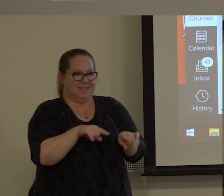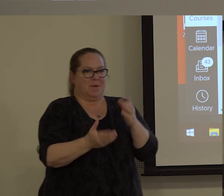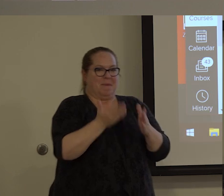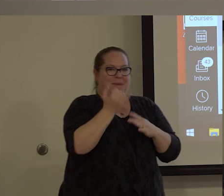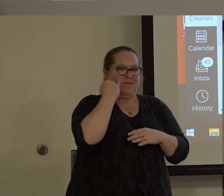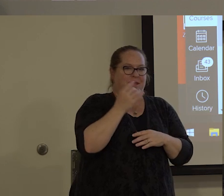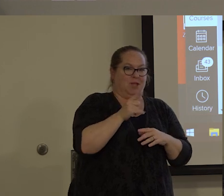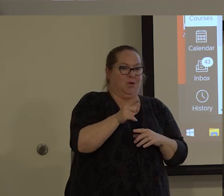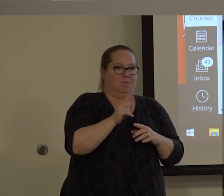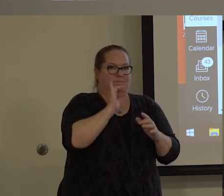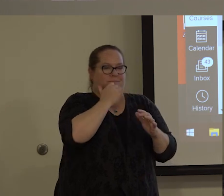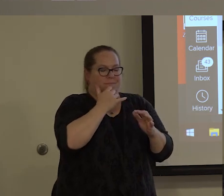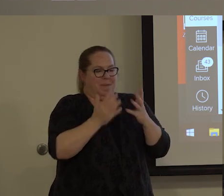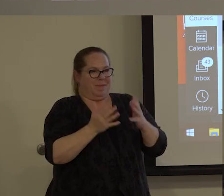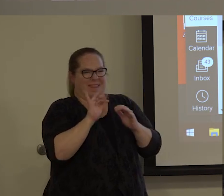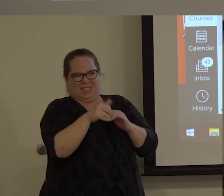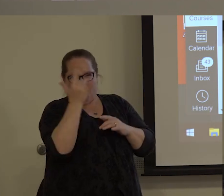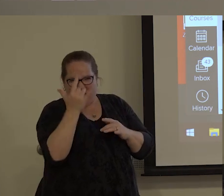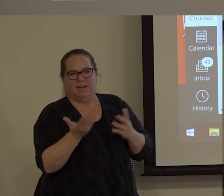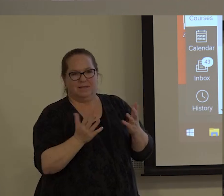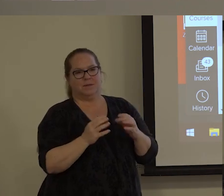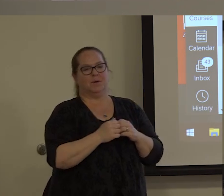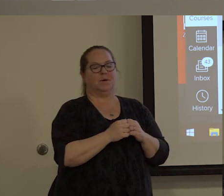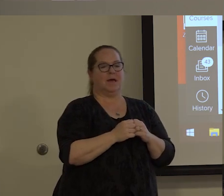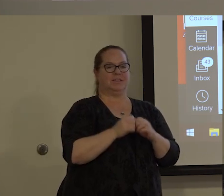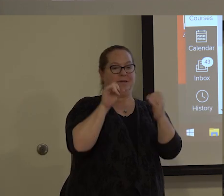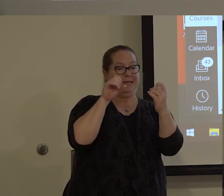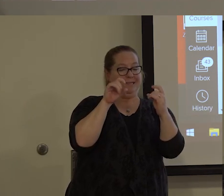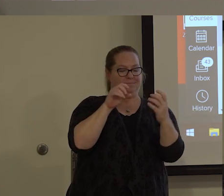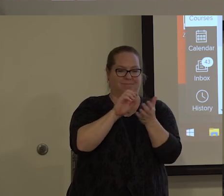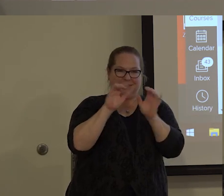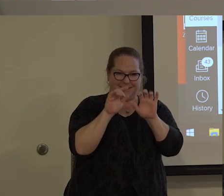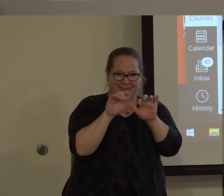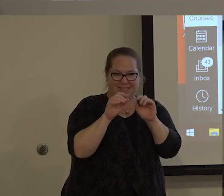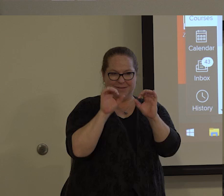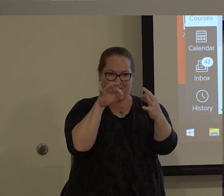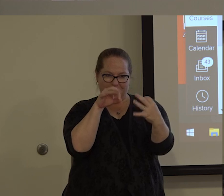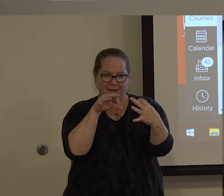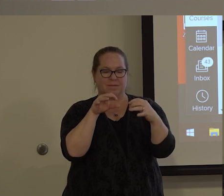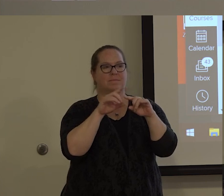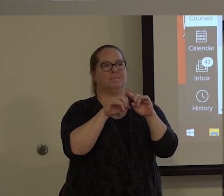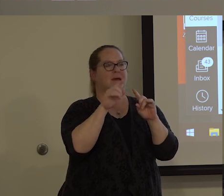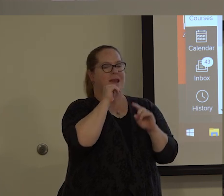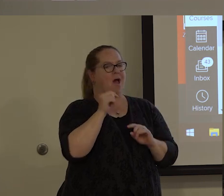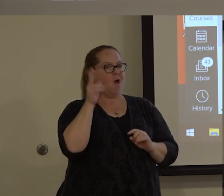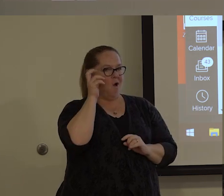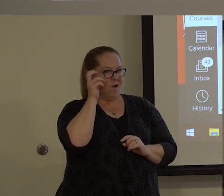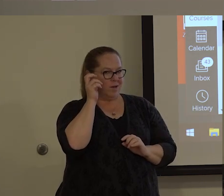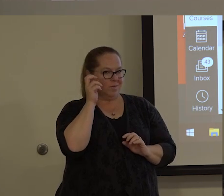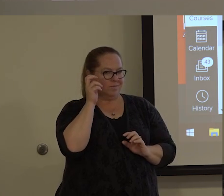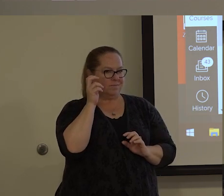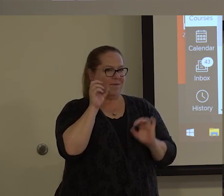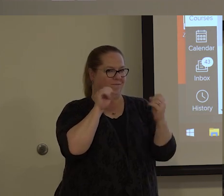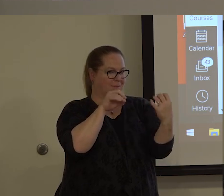have inserted for the question. So it will give you the text feedback, but not the audio feedback. So we